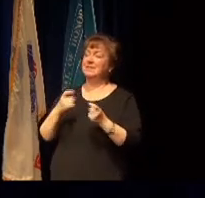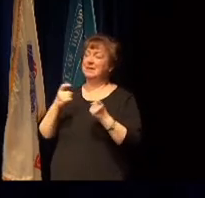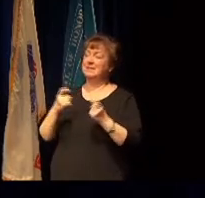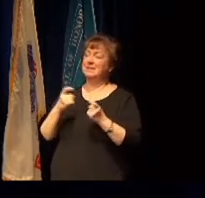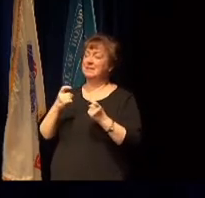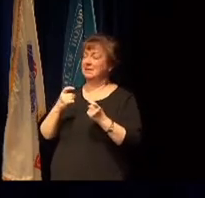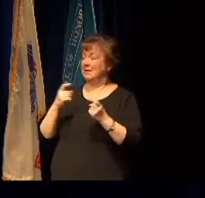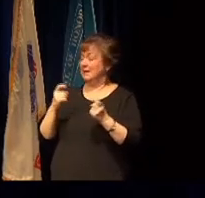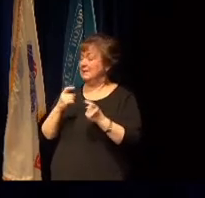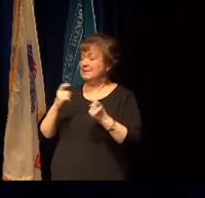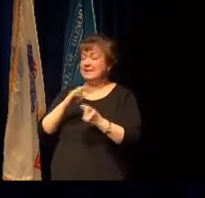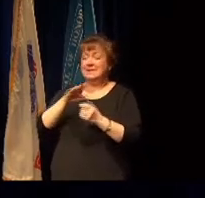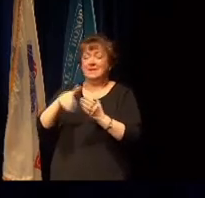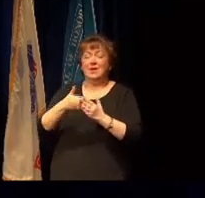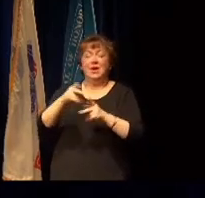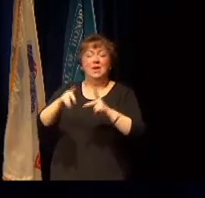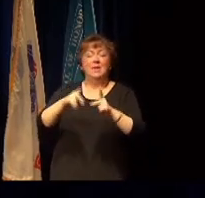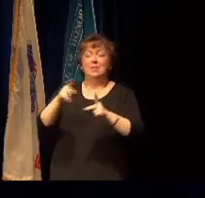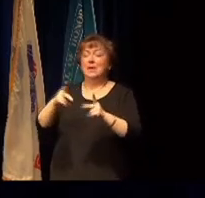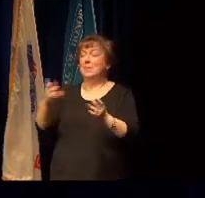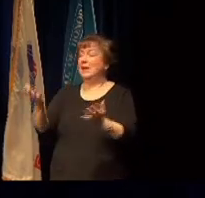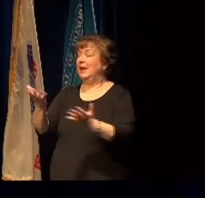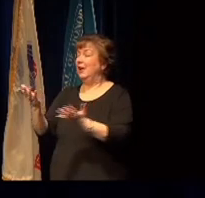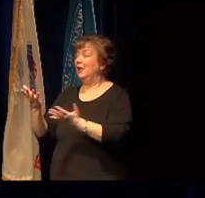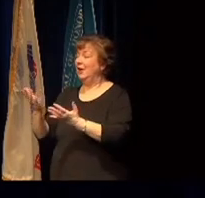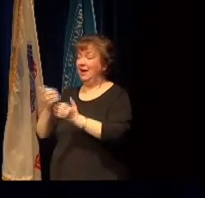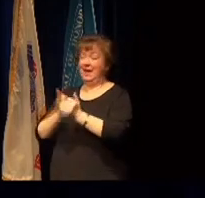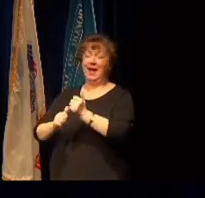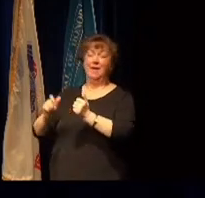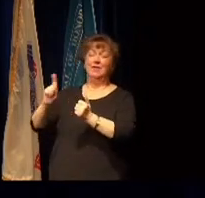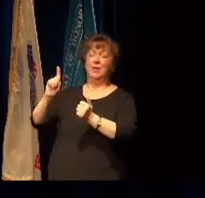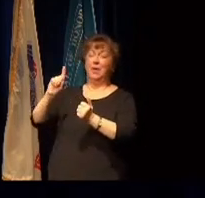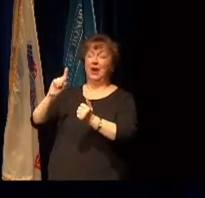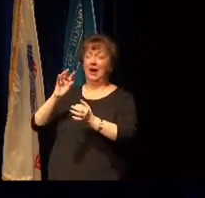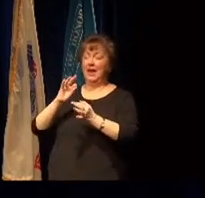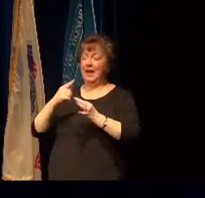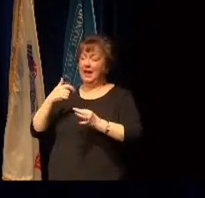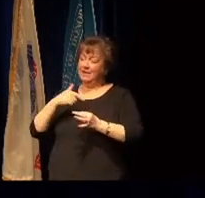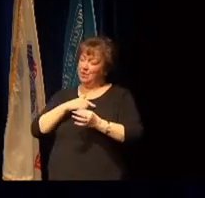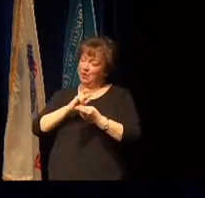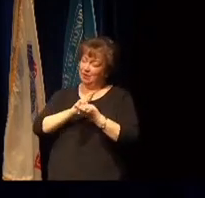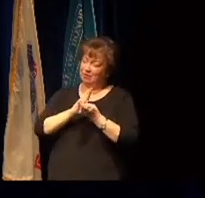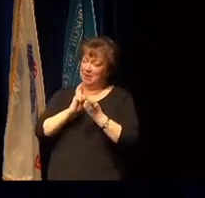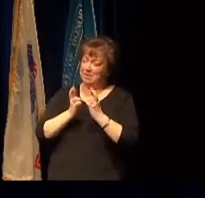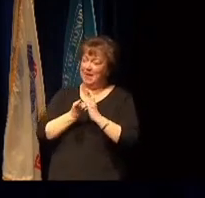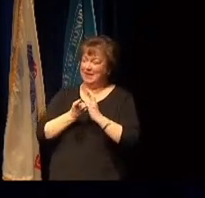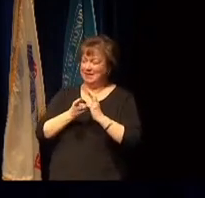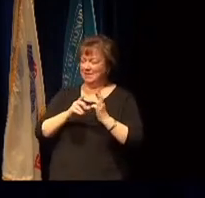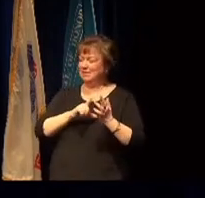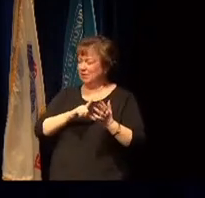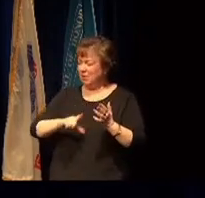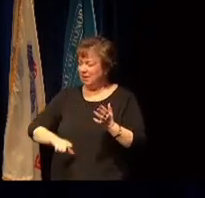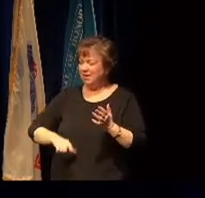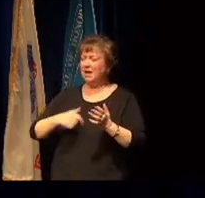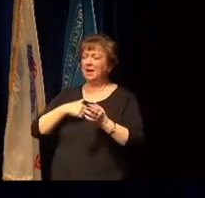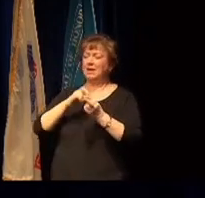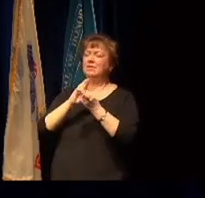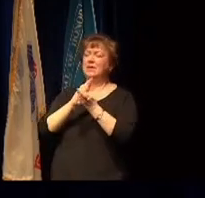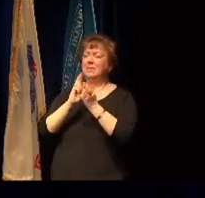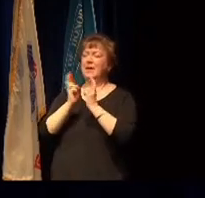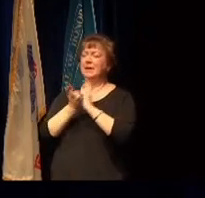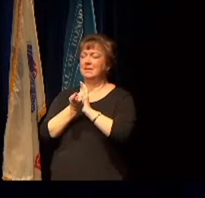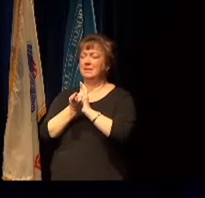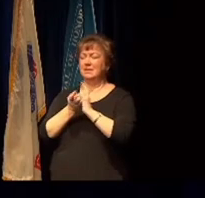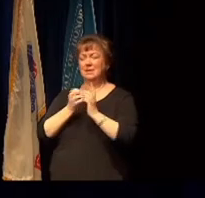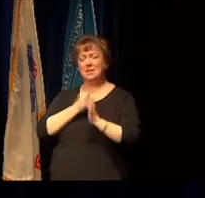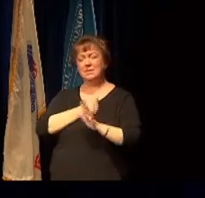people everywhere. Now, Lord, if we would just repent, Lord, I repent. I am sorry. I am sorry that